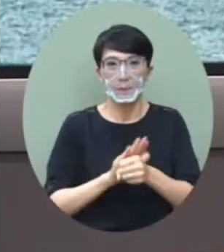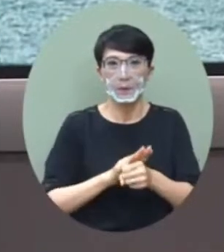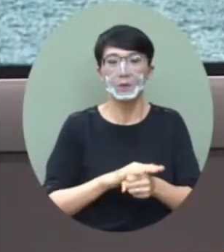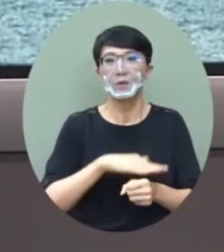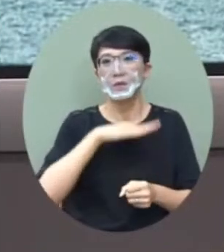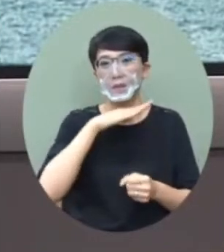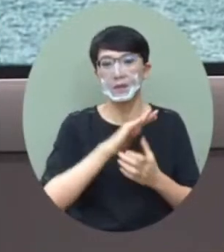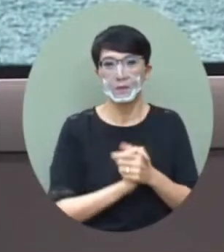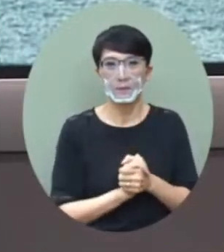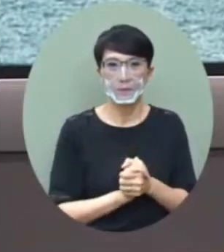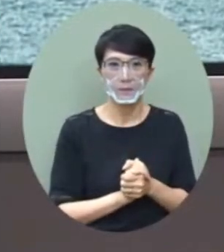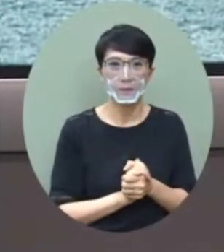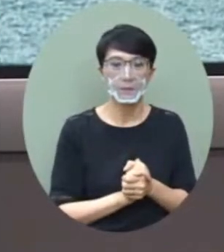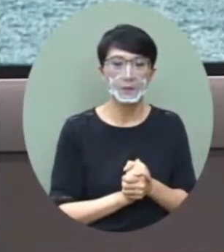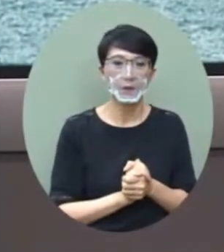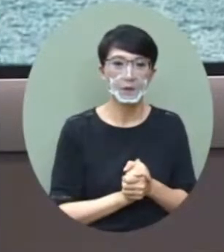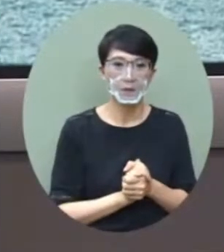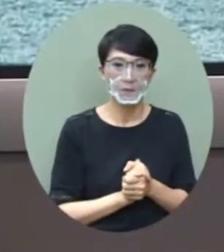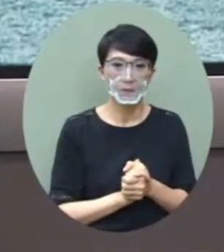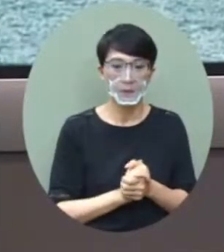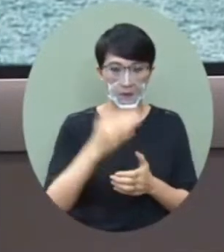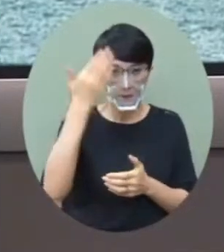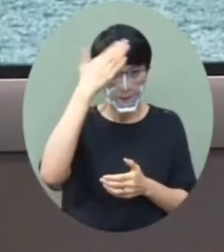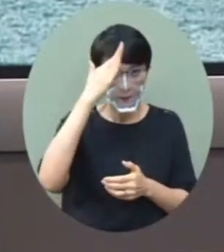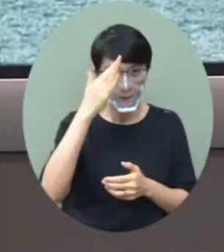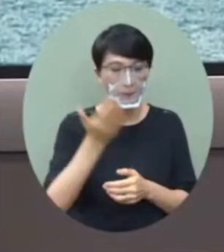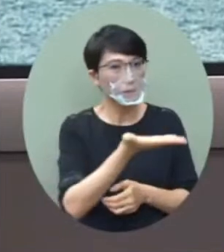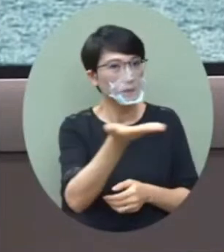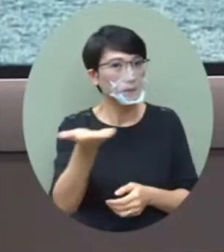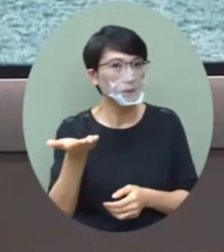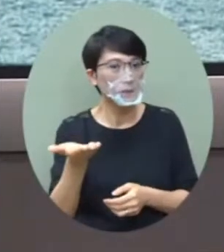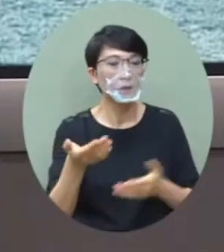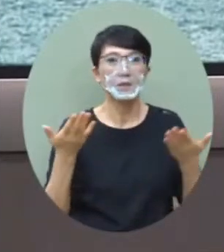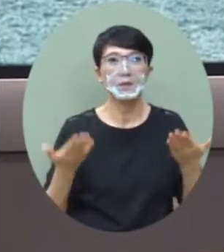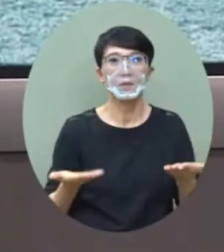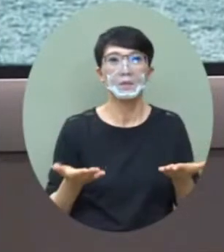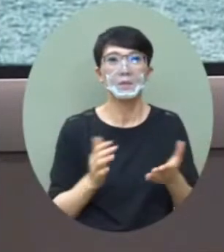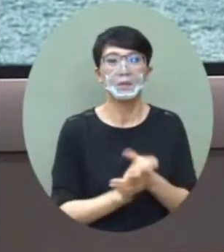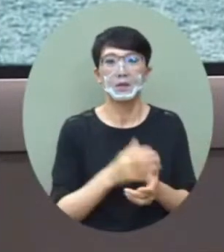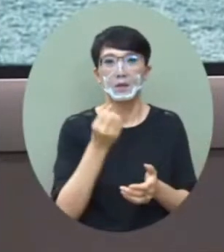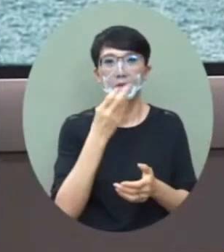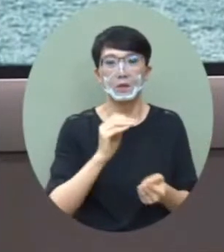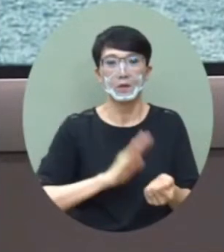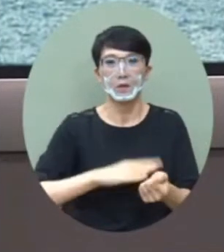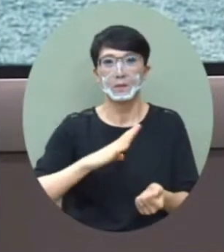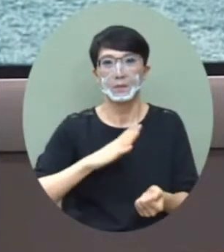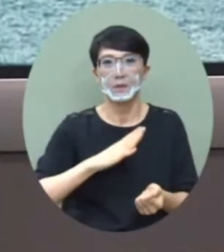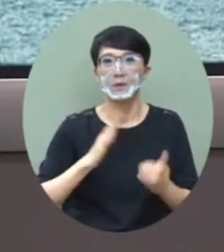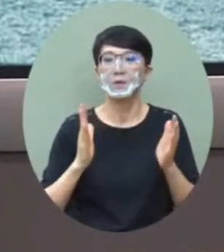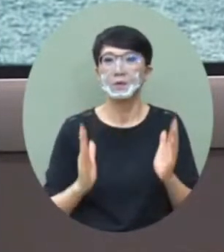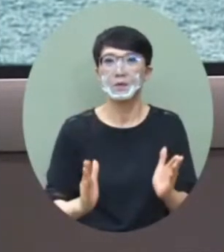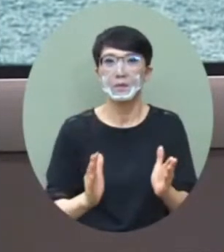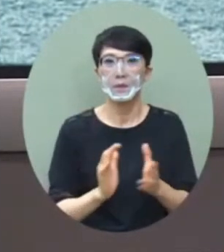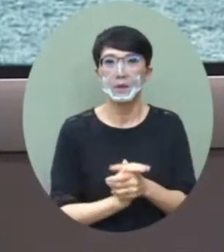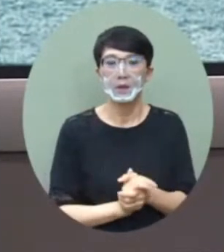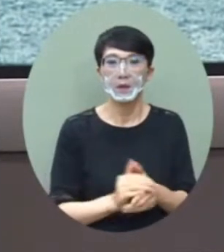Lau can talk about the situation with A&E department. Now, I hope you understand that